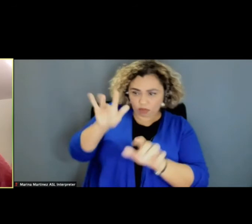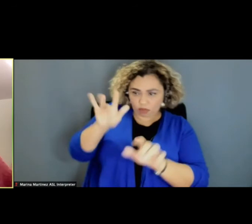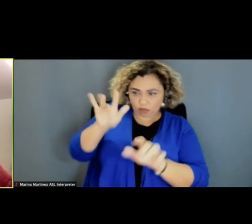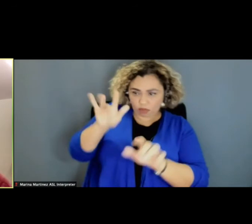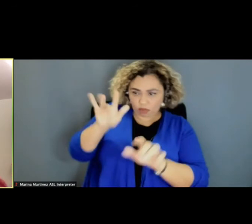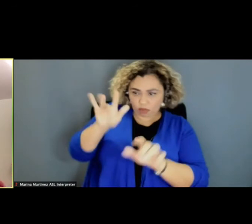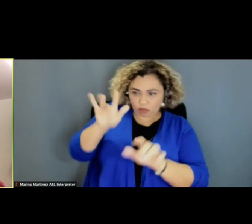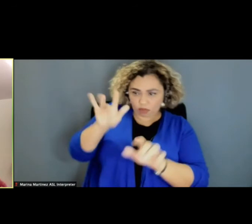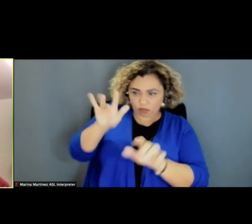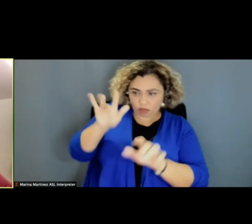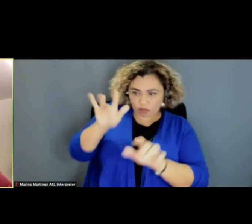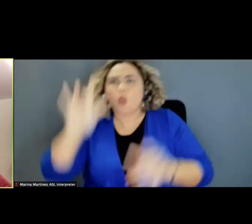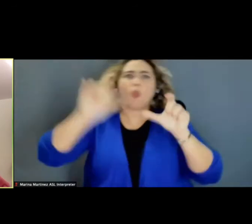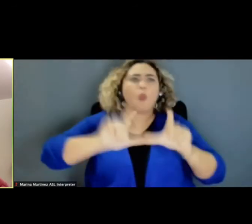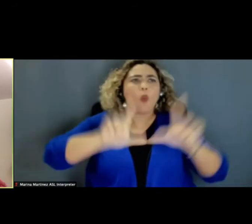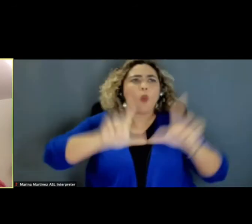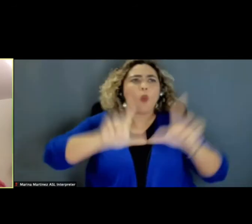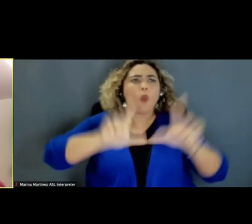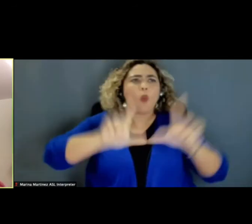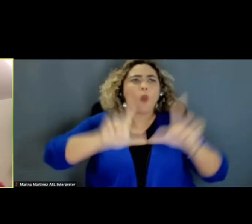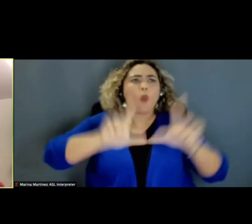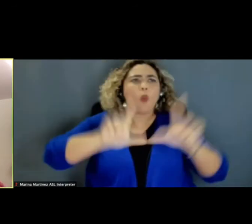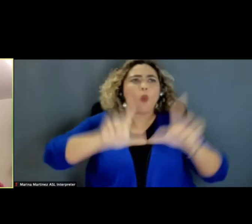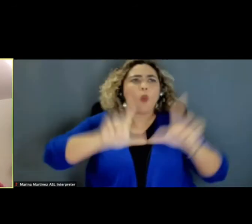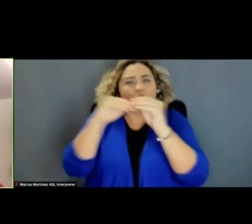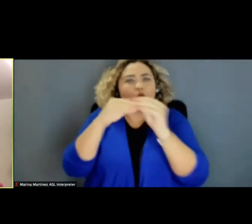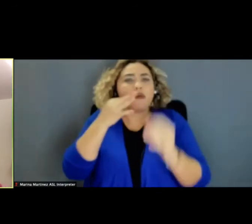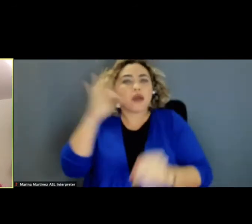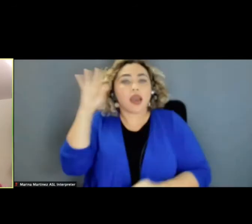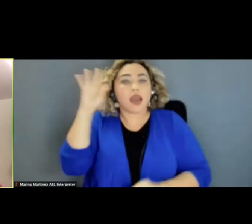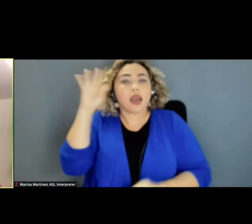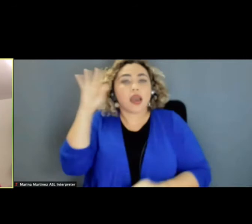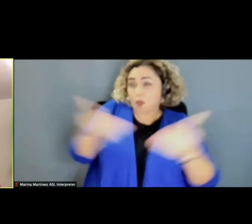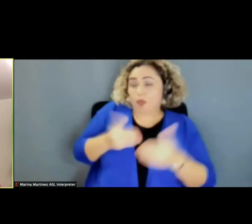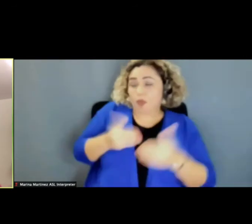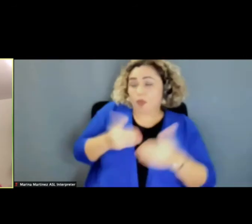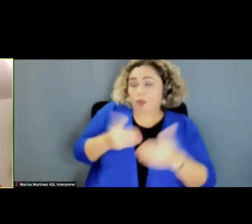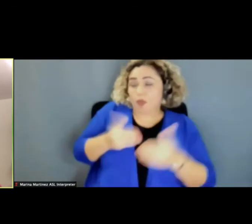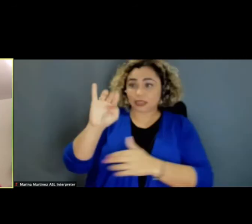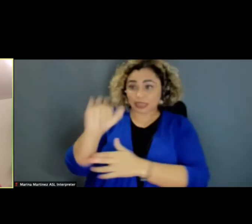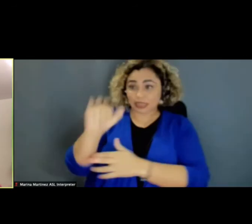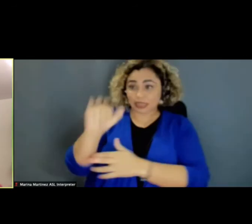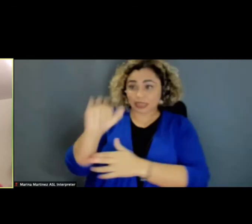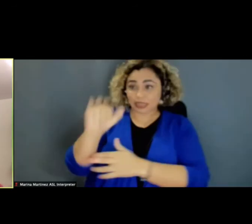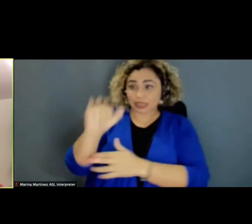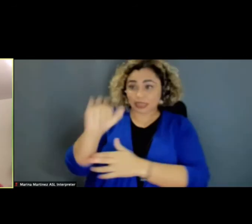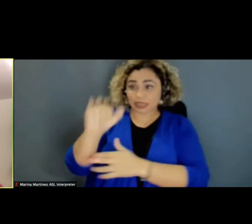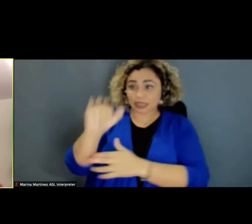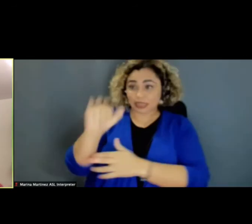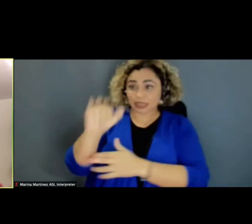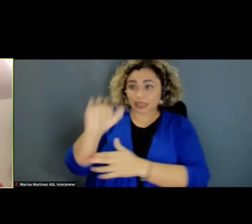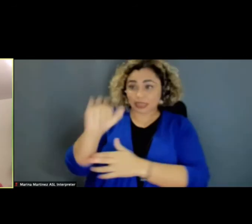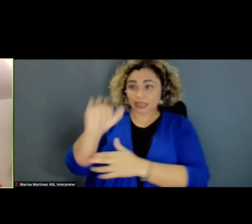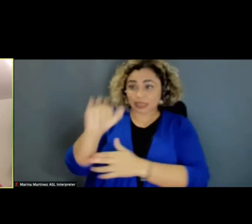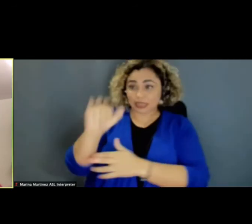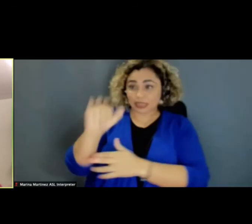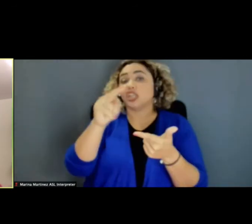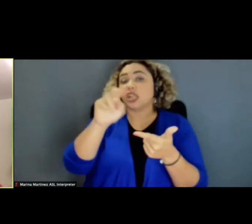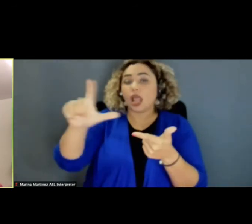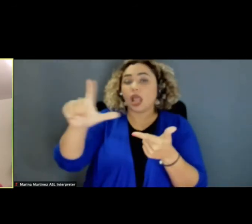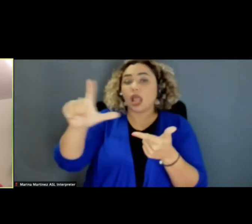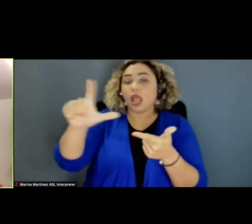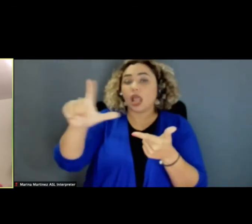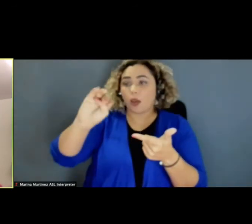Now, let's welcome to the virtual stage Xênia França, Chanel Compton, and Juju Bae. We will